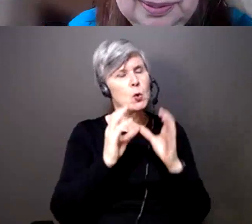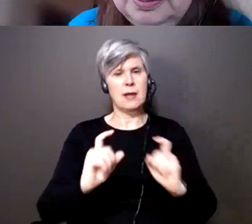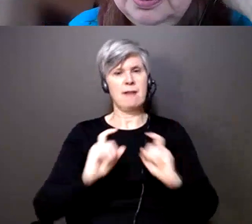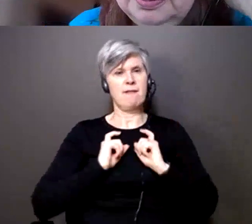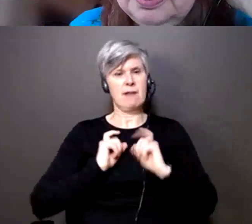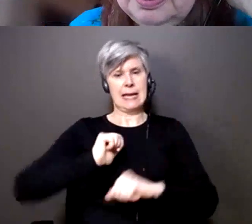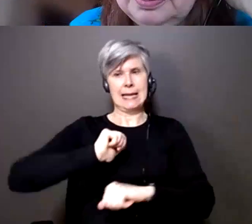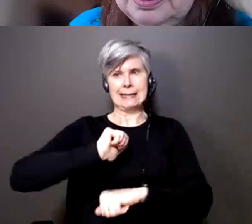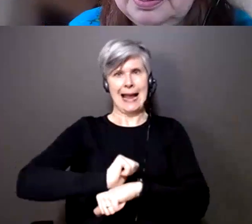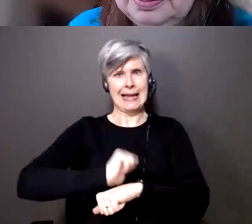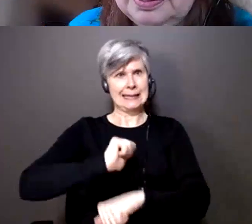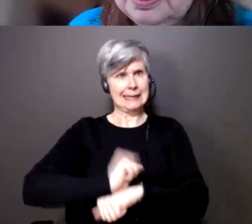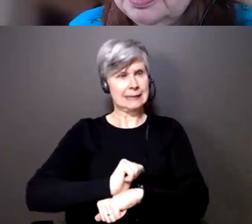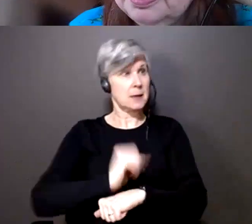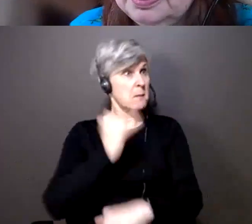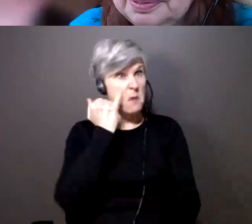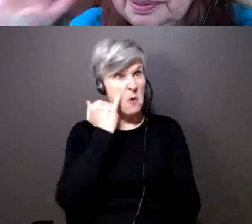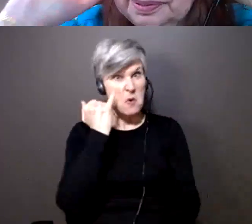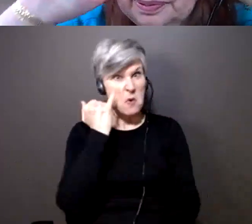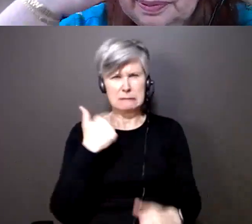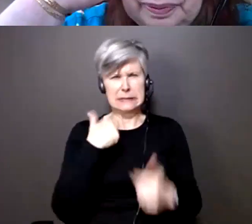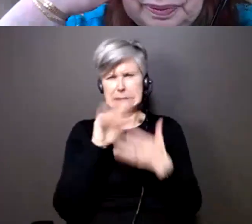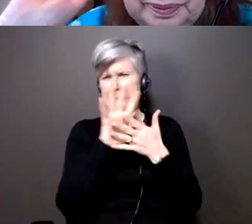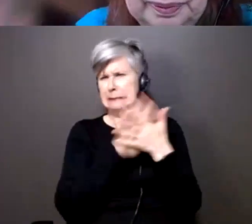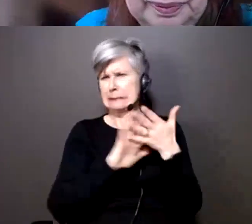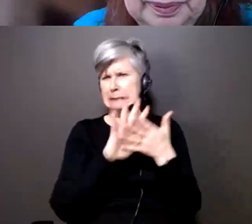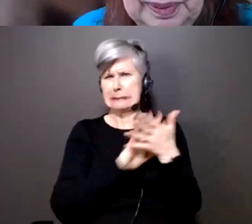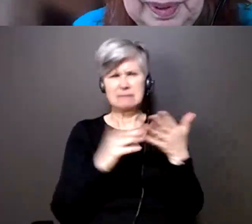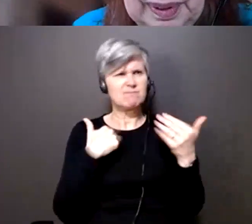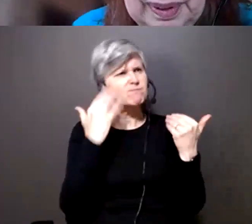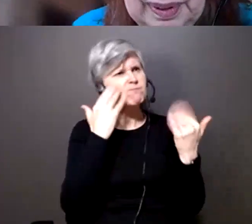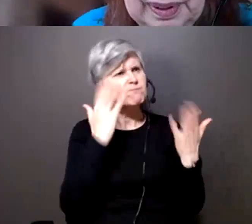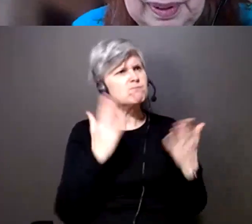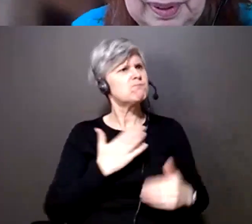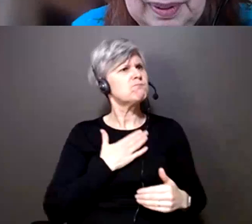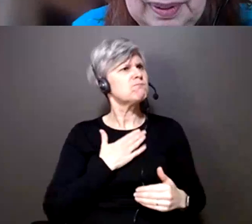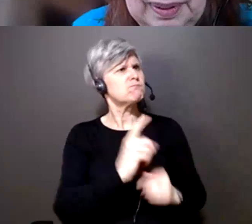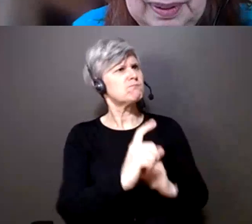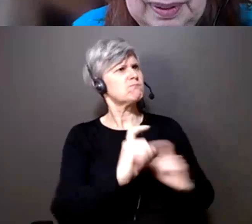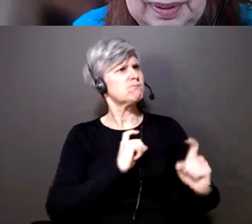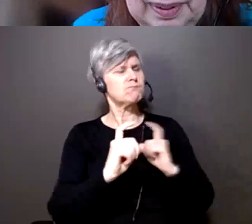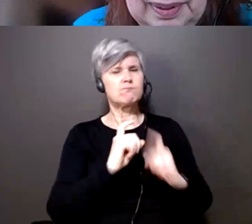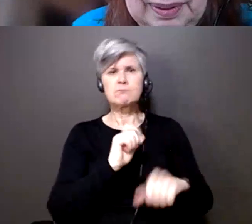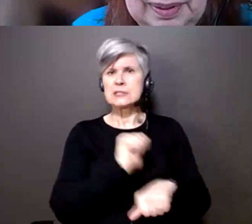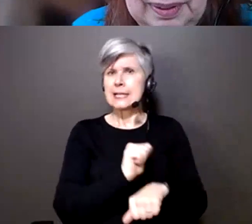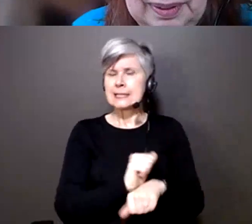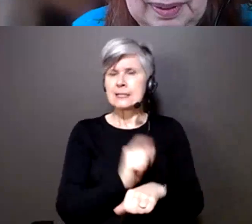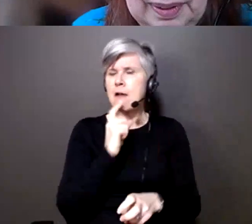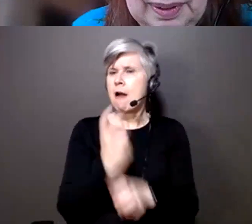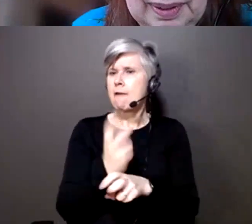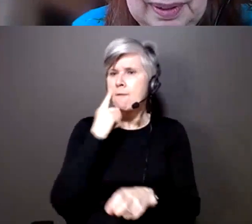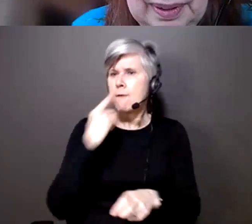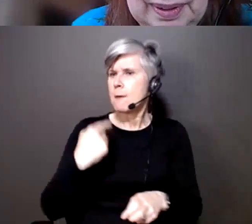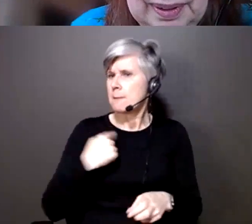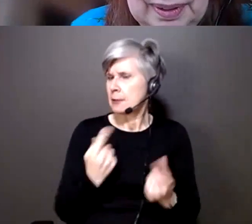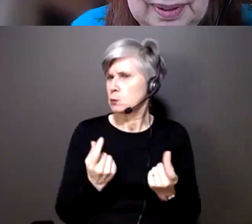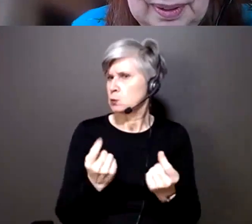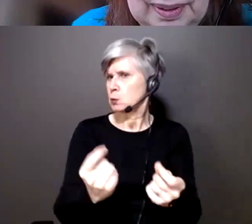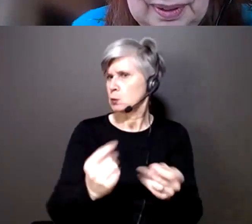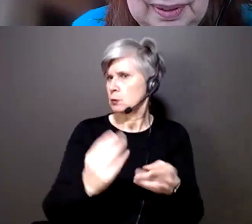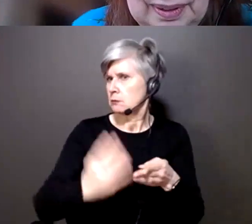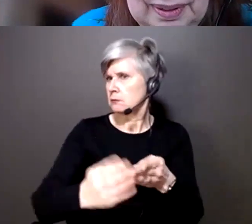tasks are not clearly defined, I find it challenging to complete them in a timely manner. The first solution I've proposed to this barrier is to